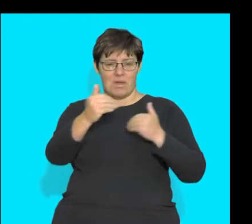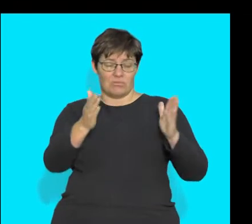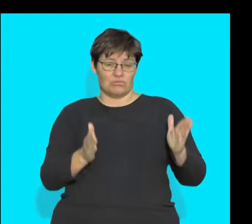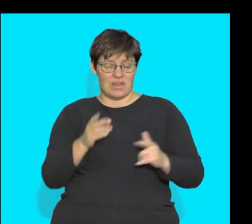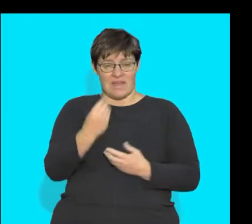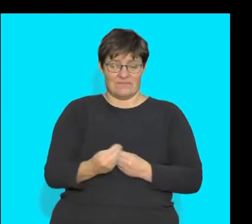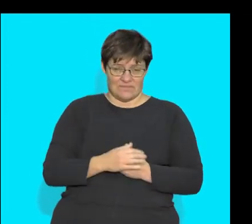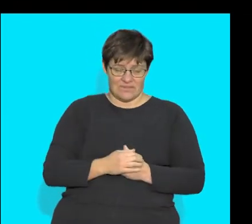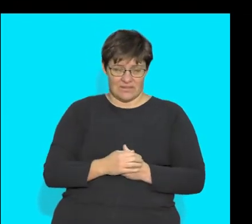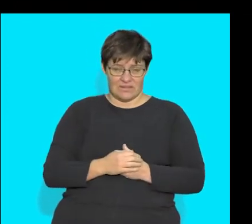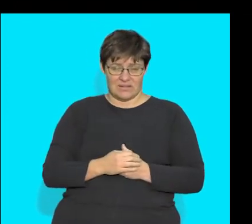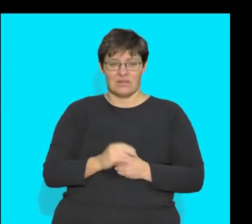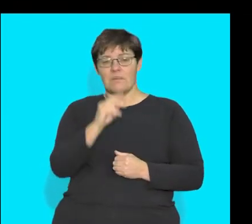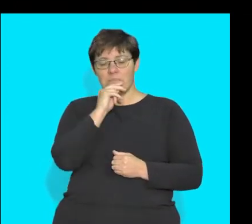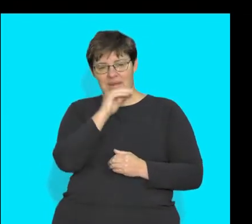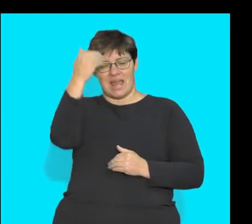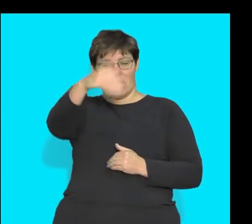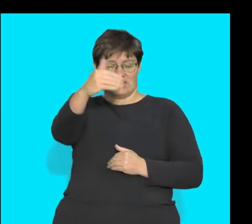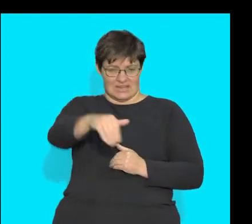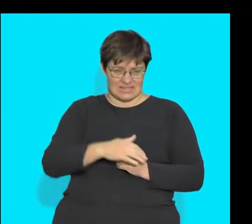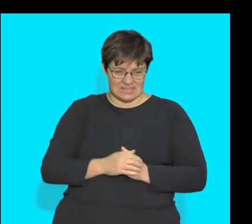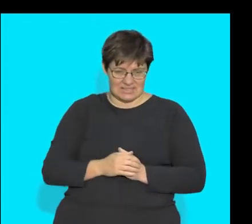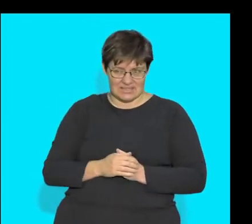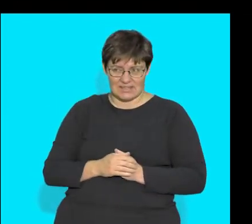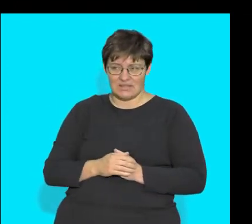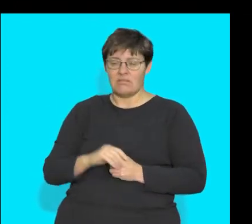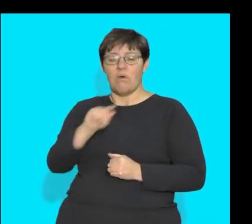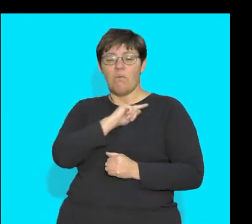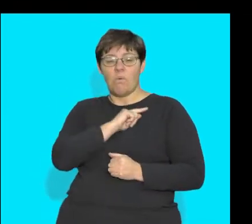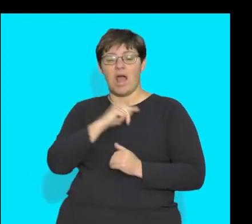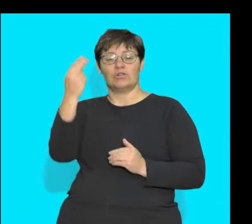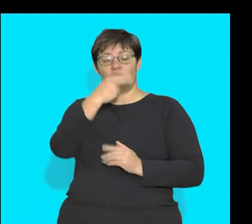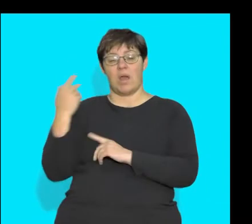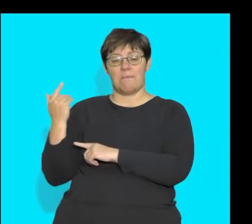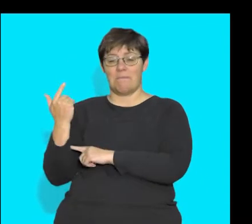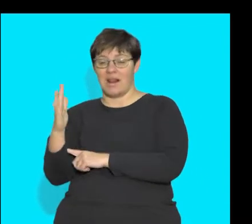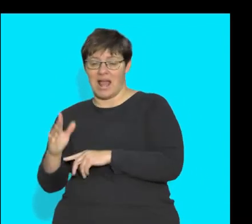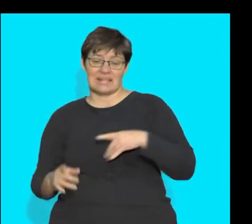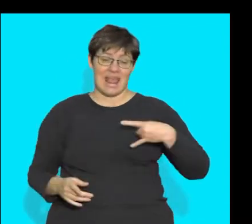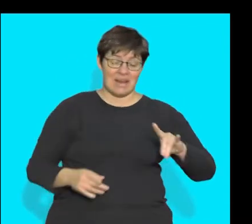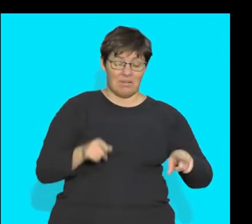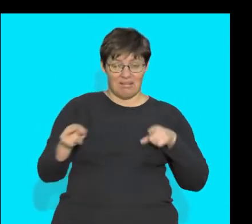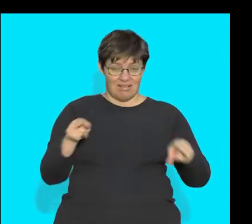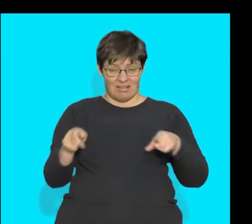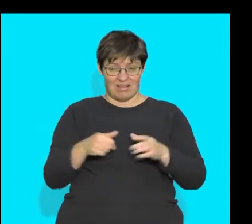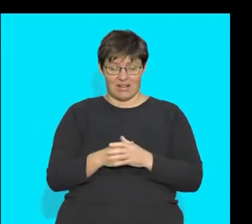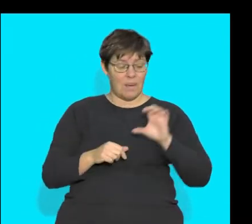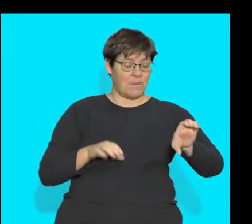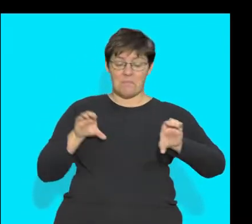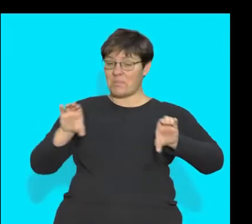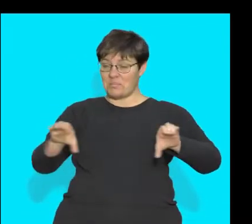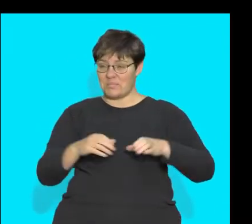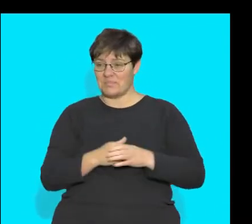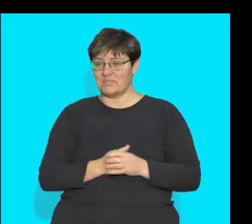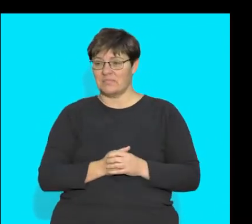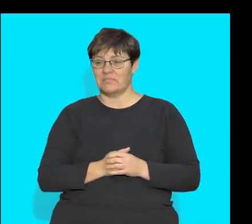boundaries. What is a boundary? It means the outside. And the reason why I've drawn a plant and an animal cell, or I've given a picture of a plant